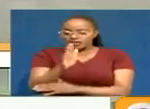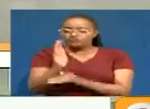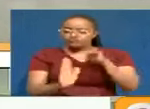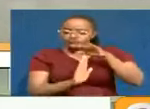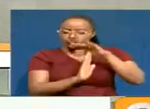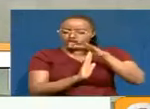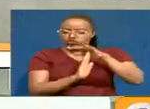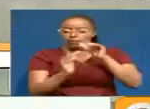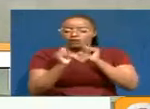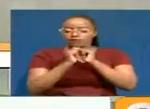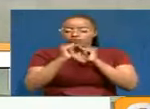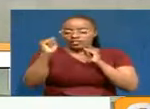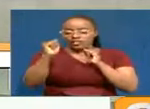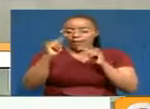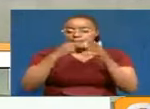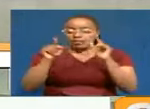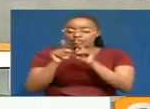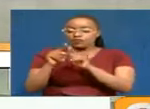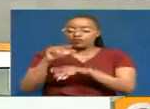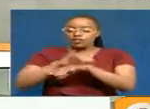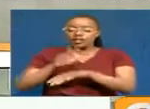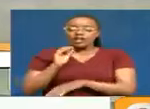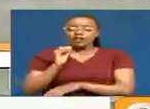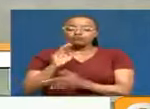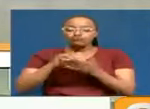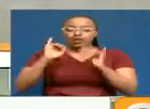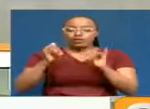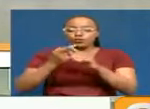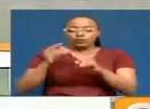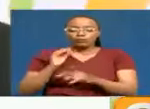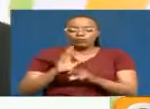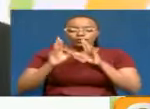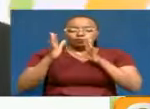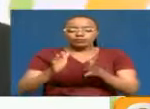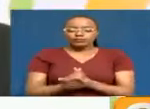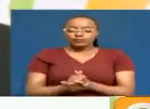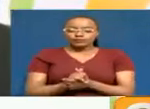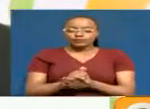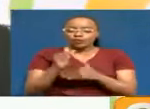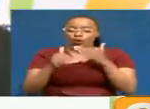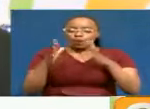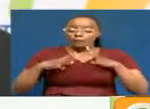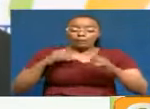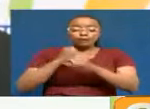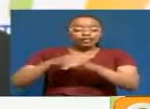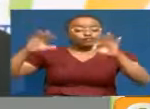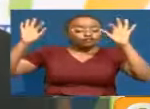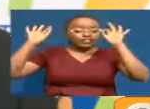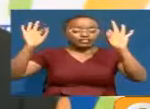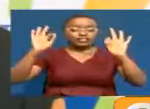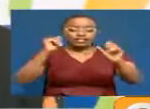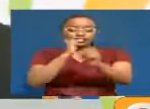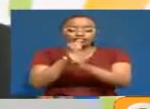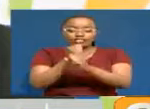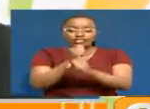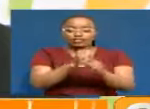the top 50 mark. Let's get more from our very own Faisal Ahmed. Everybody has done a fantastic job, and that